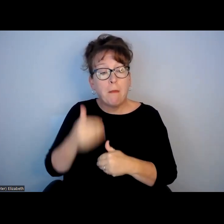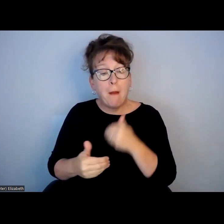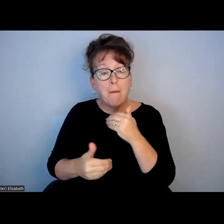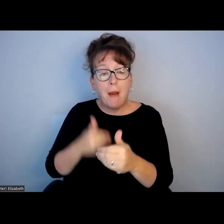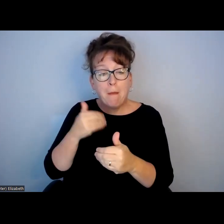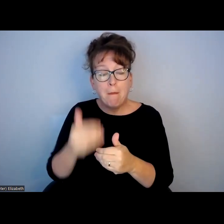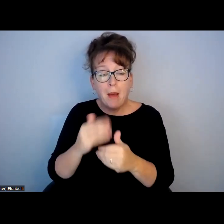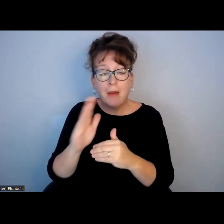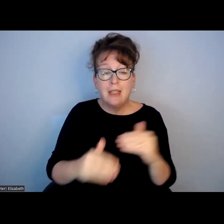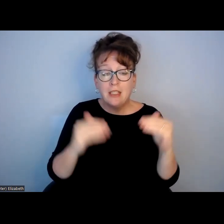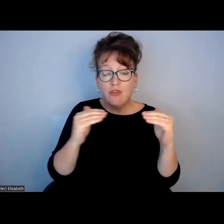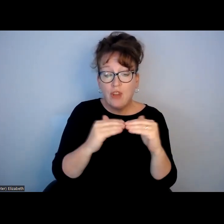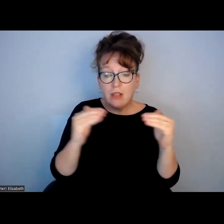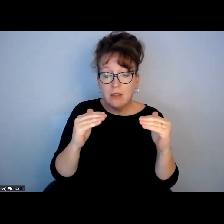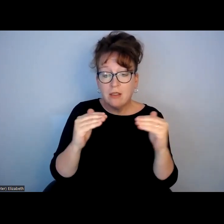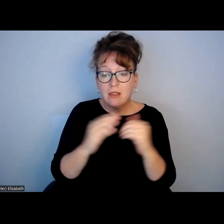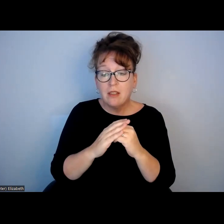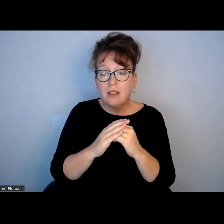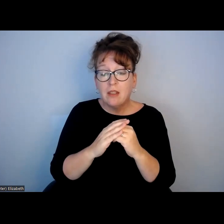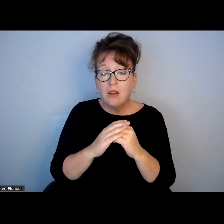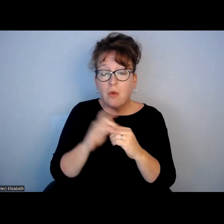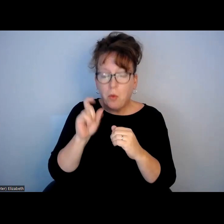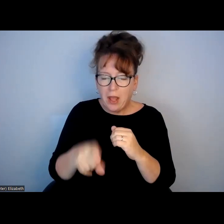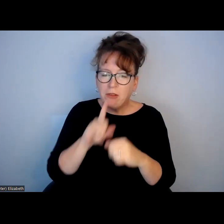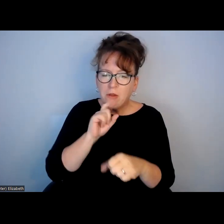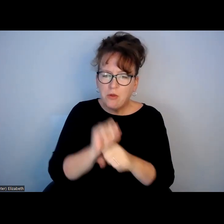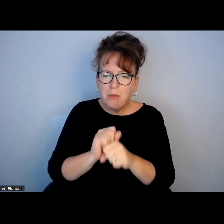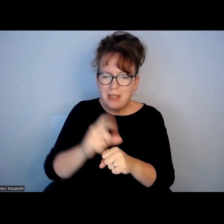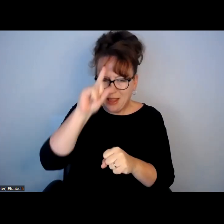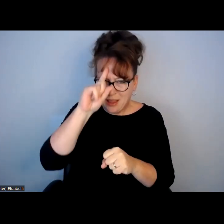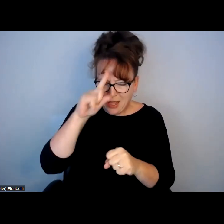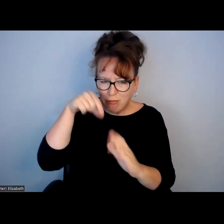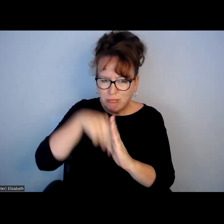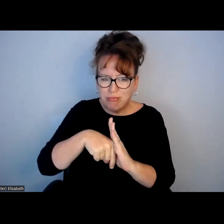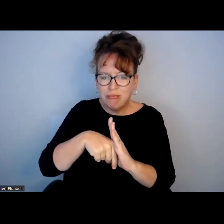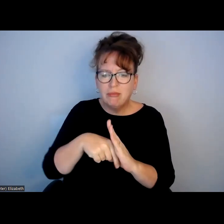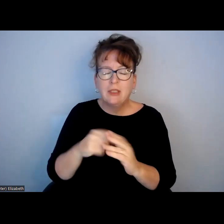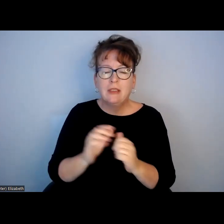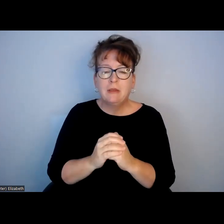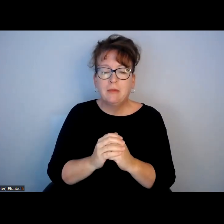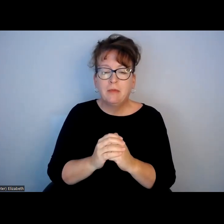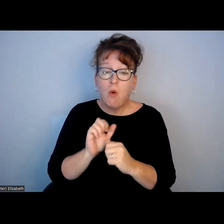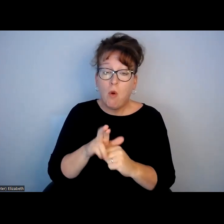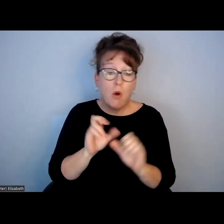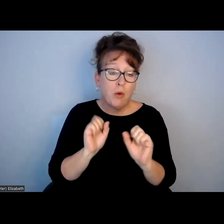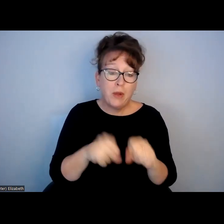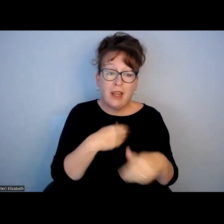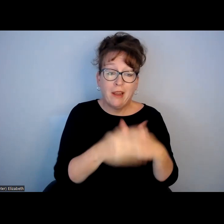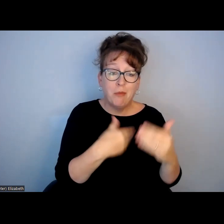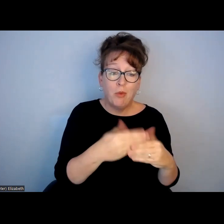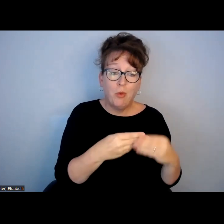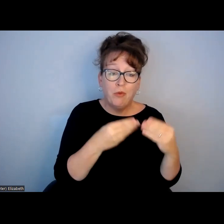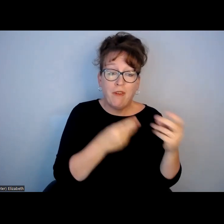opposites to each other, but we just have to be really meaningful about it. Otherwise, we can move really fast and